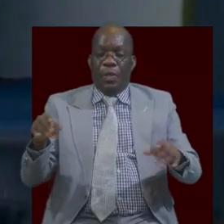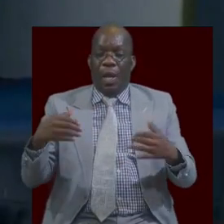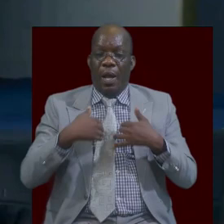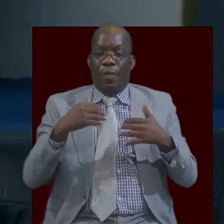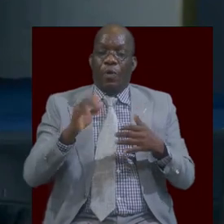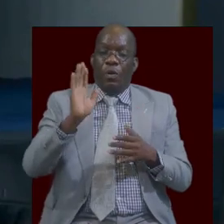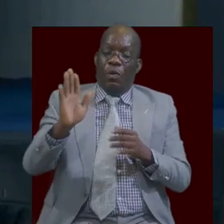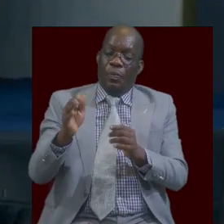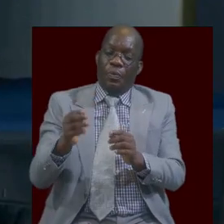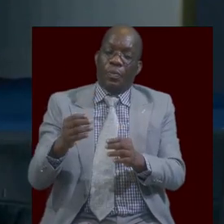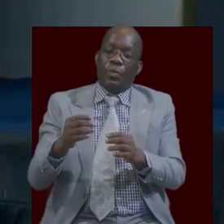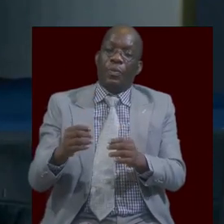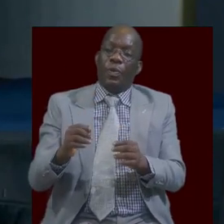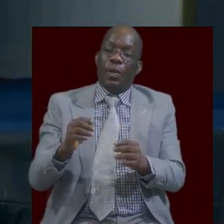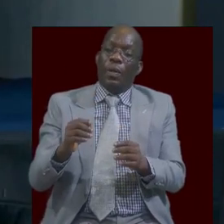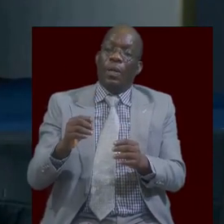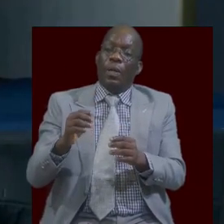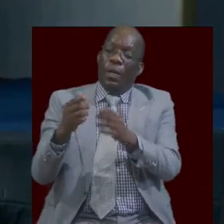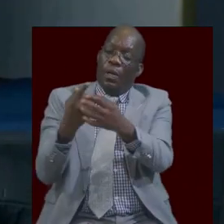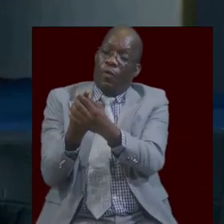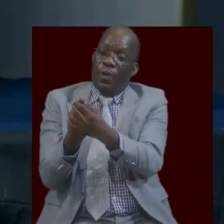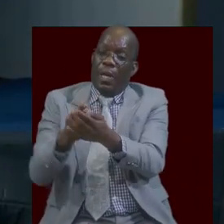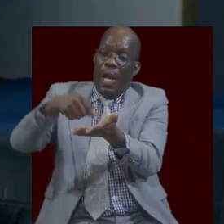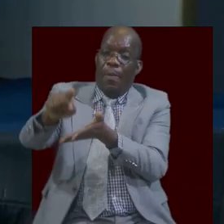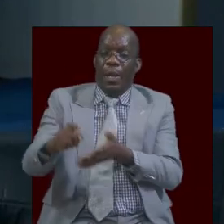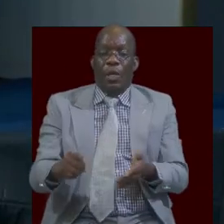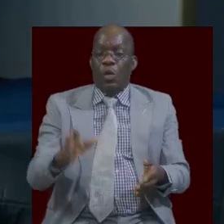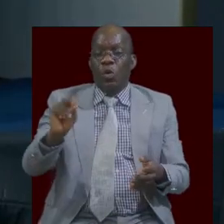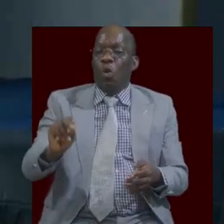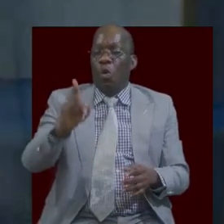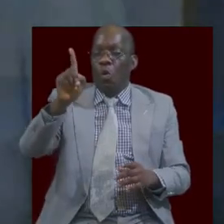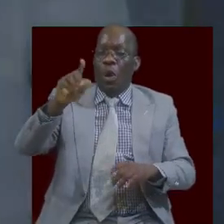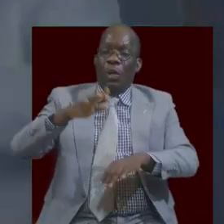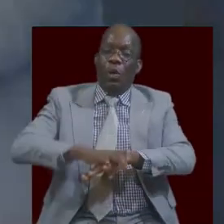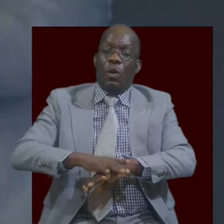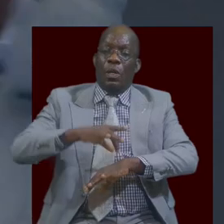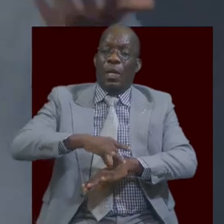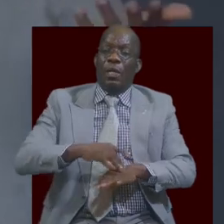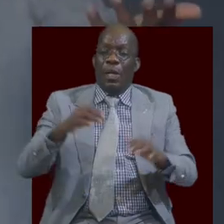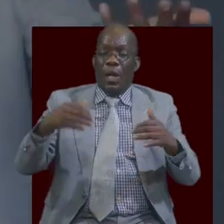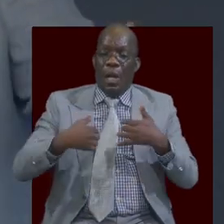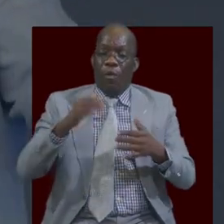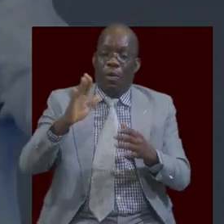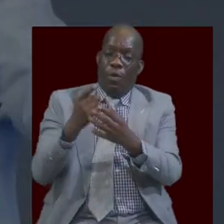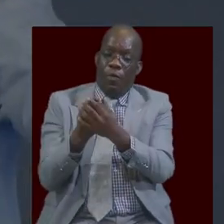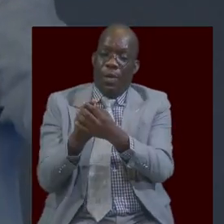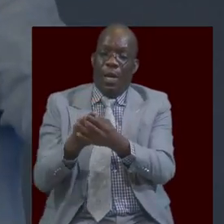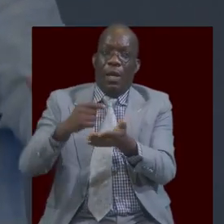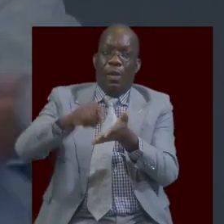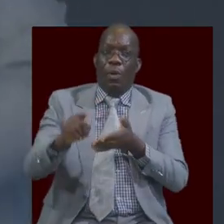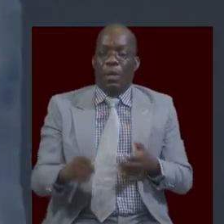fingerprints. Nobody on earth has your fingerprints. If you have a